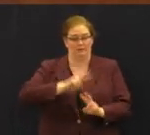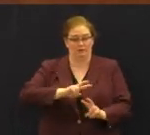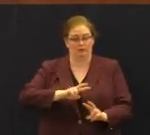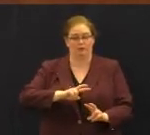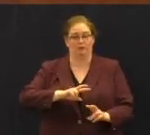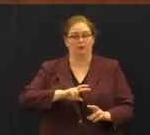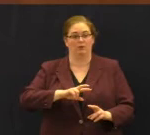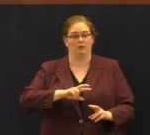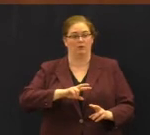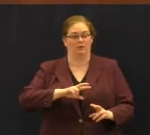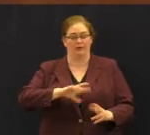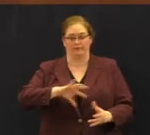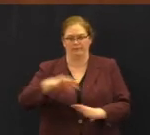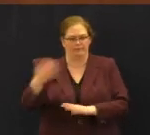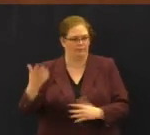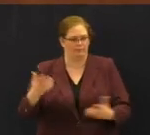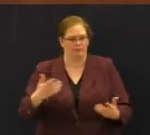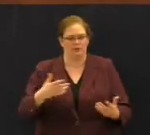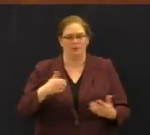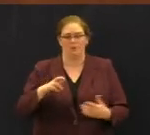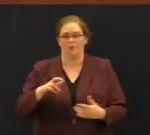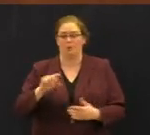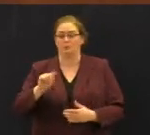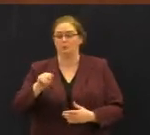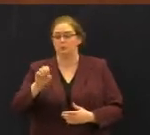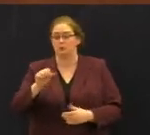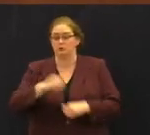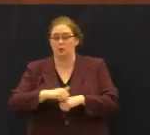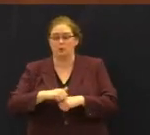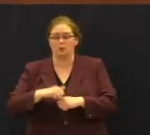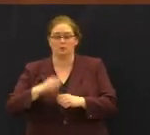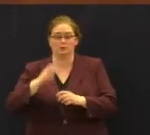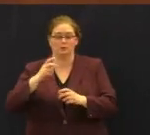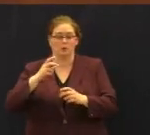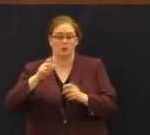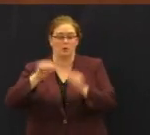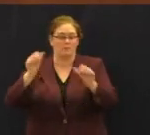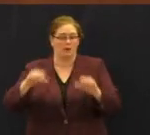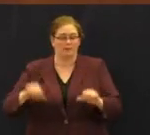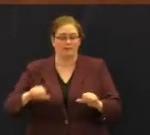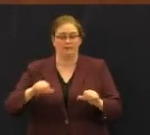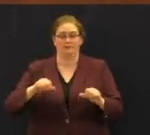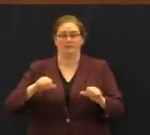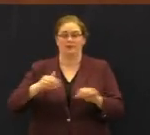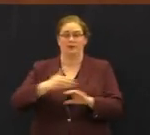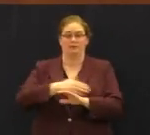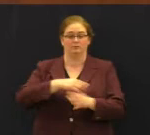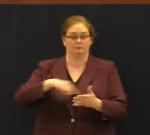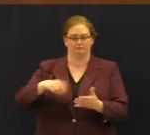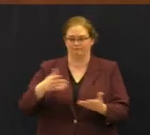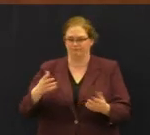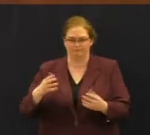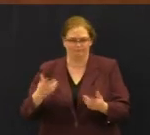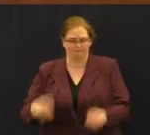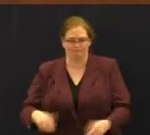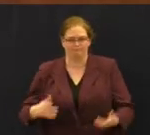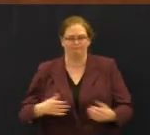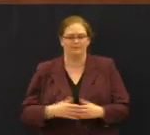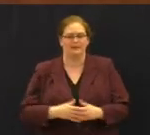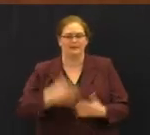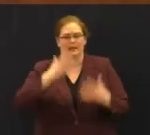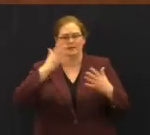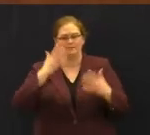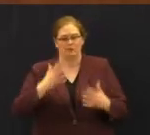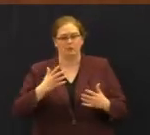gone as planned, or have ordered tombstones or monuments that have not been delivered as planned. And fortunately,